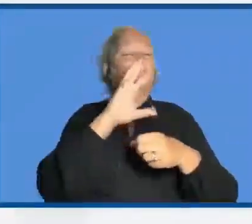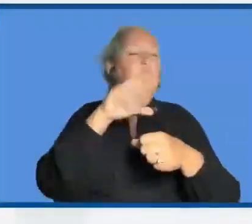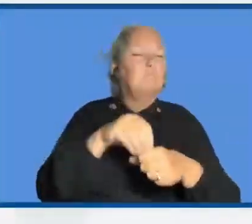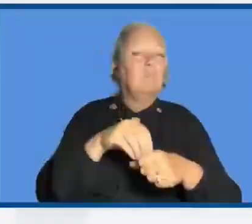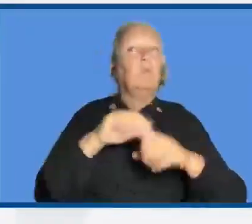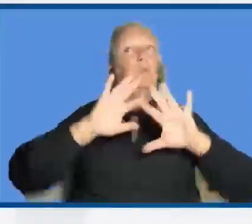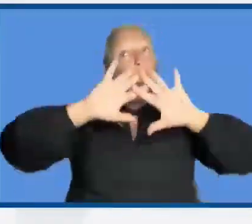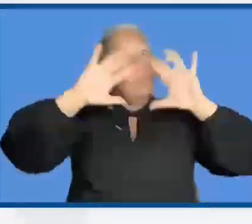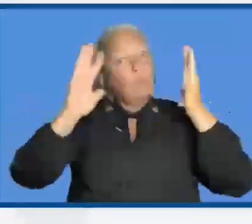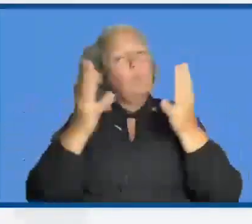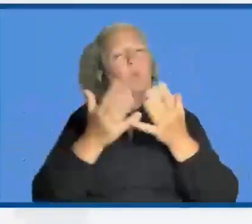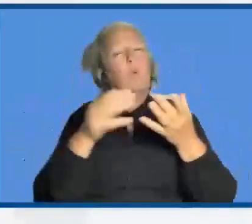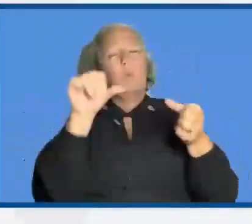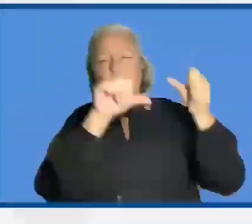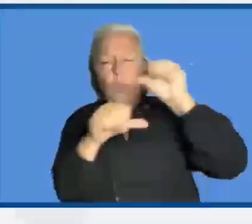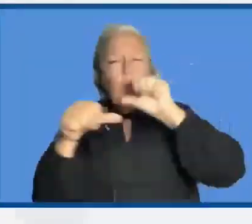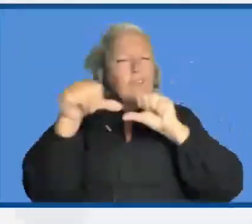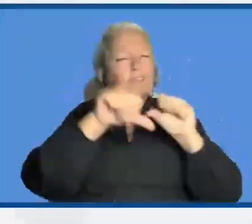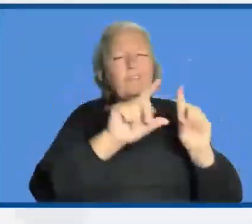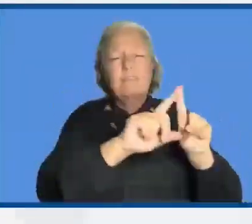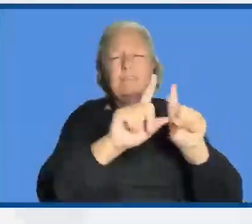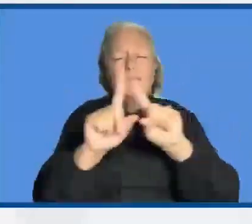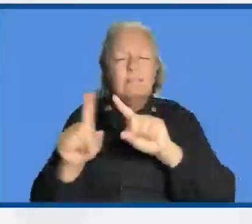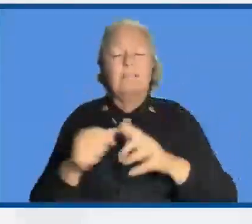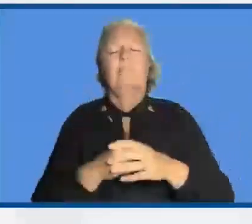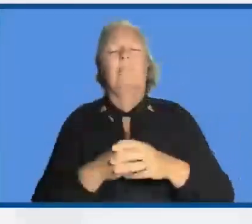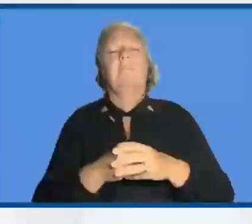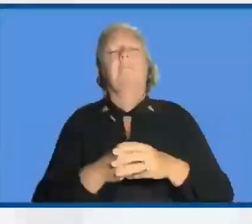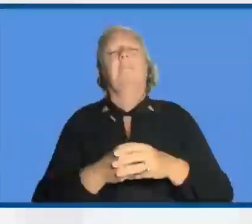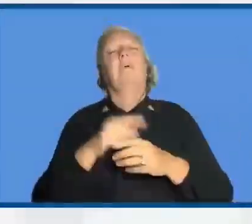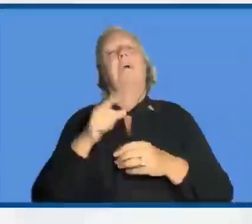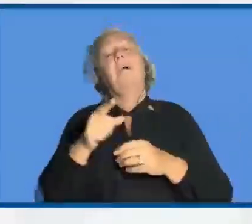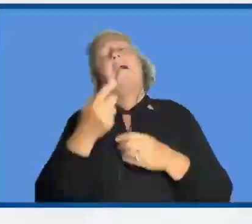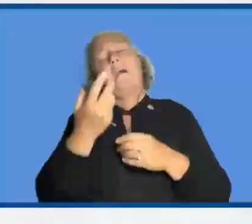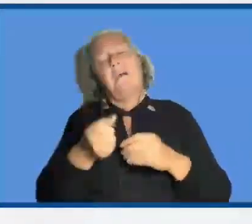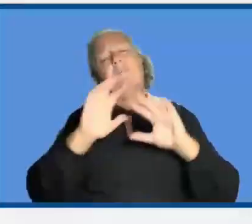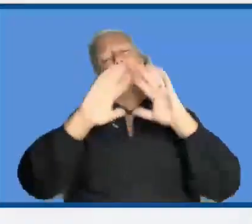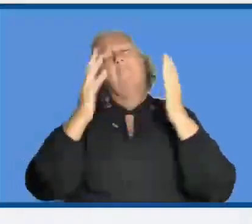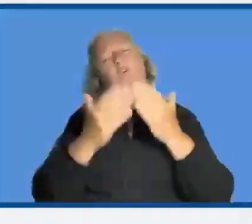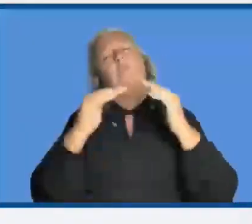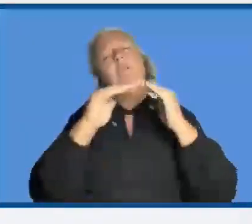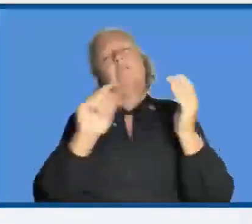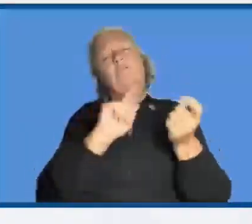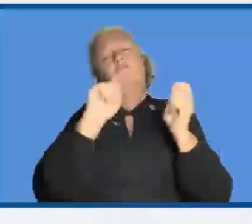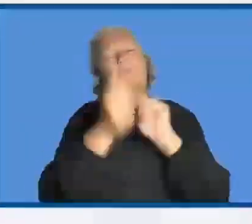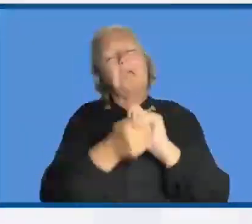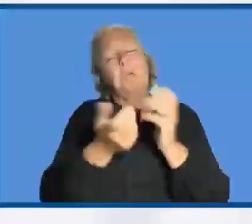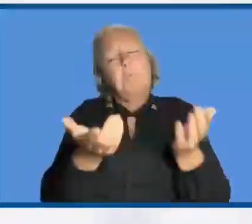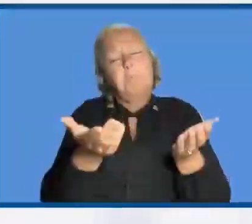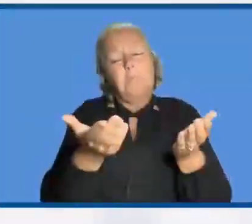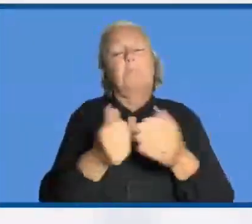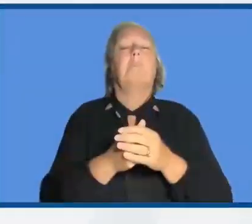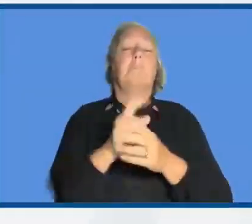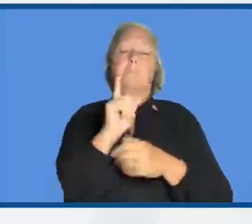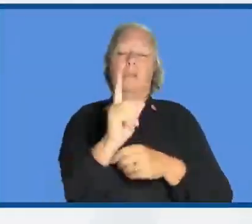Of course, there was an exchange at the global level, so we were able to